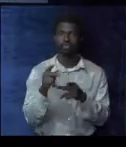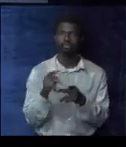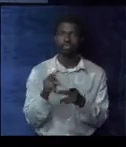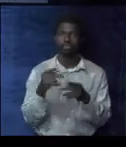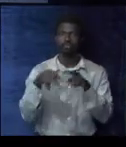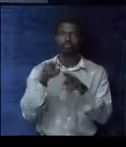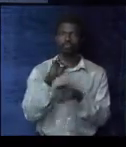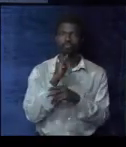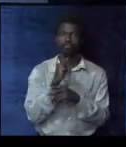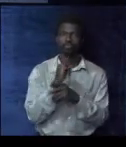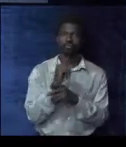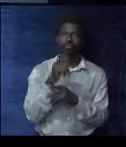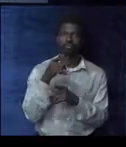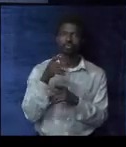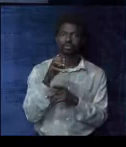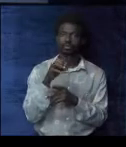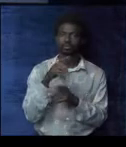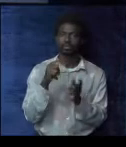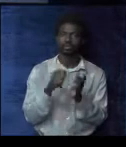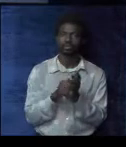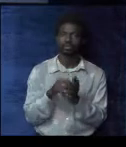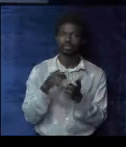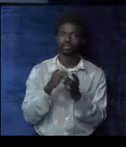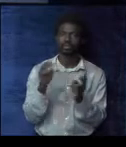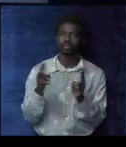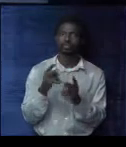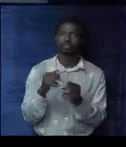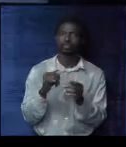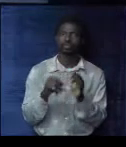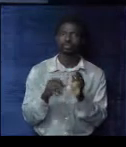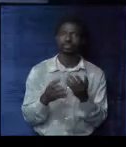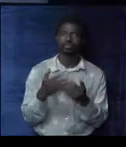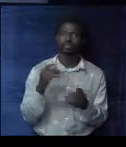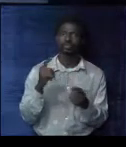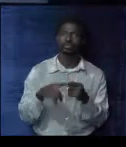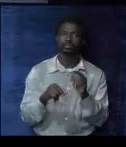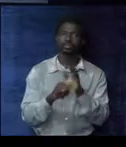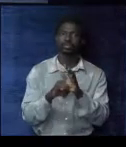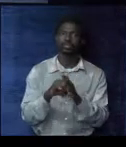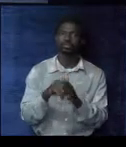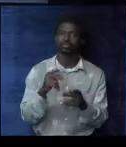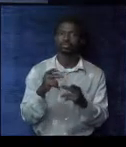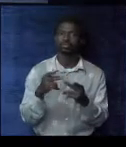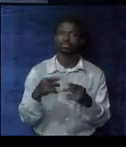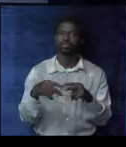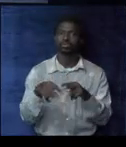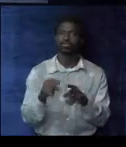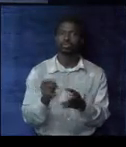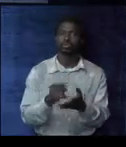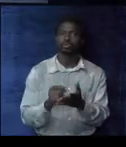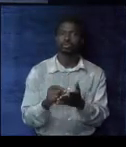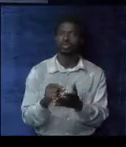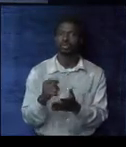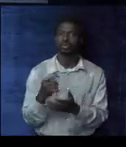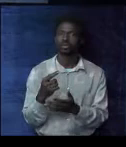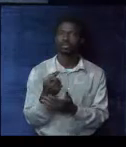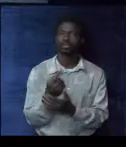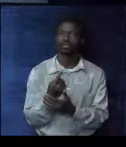But the place value is 100,000. So it's very easy to identify the place value. Write the